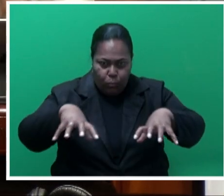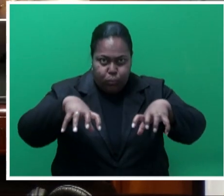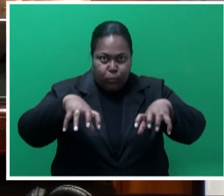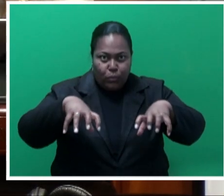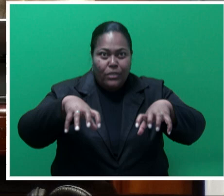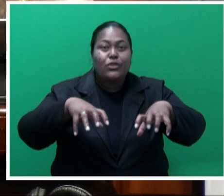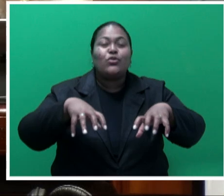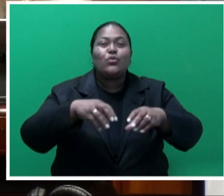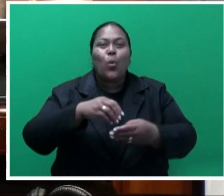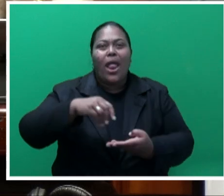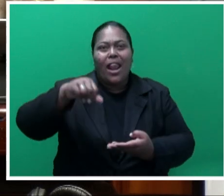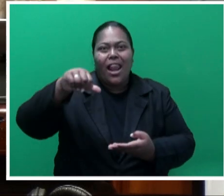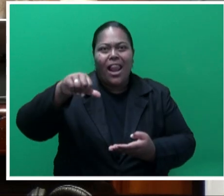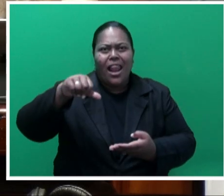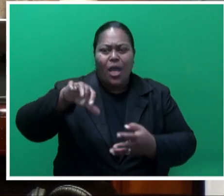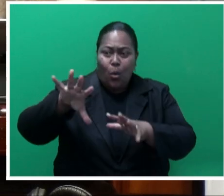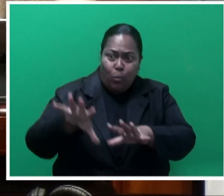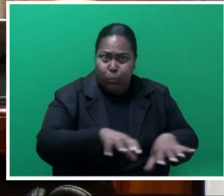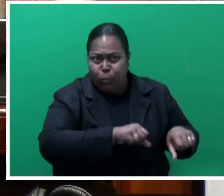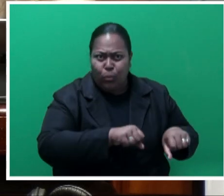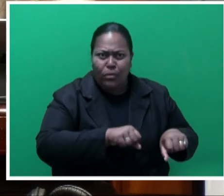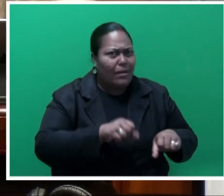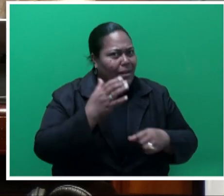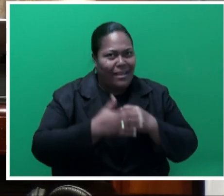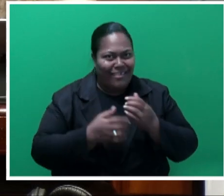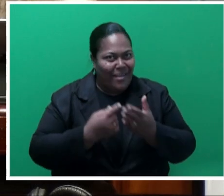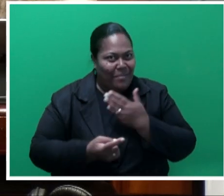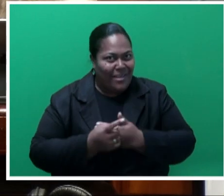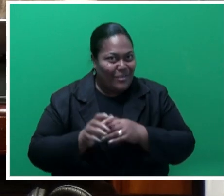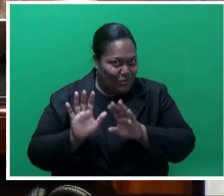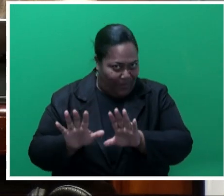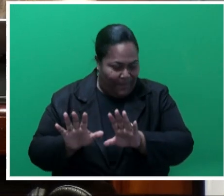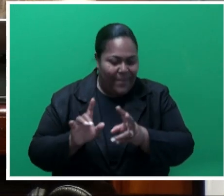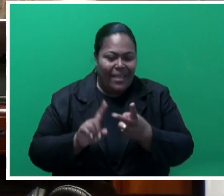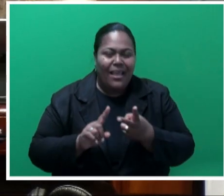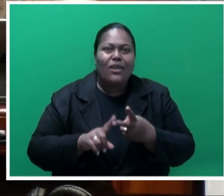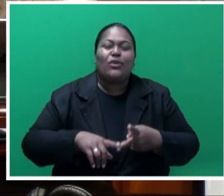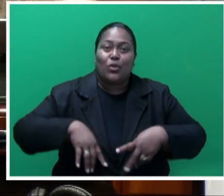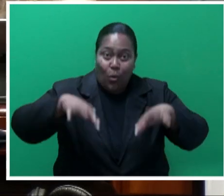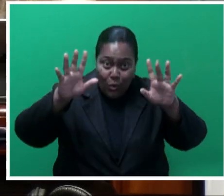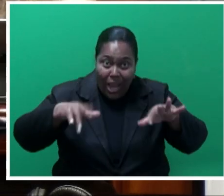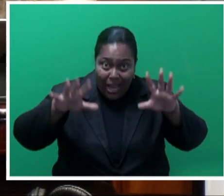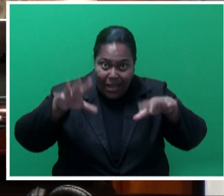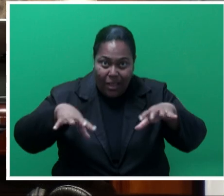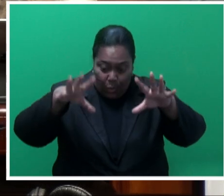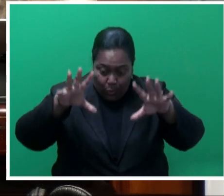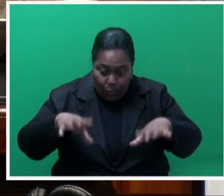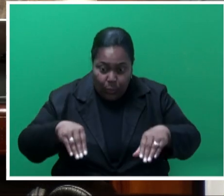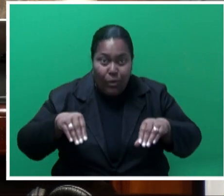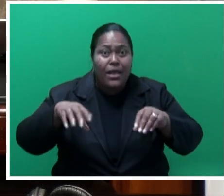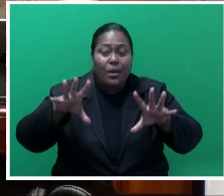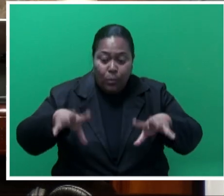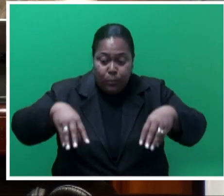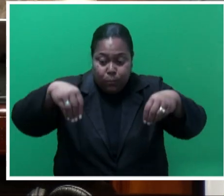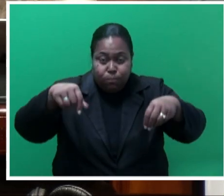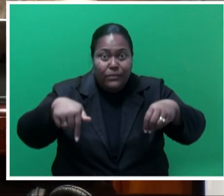Number two, they regulate water flow to mitigate floods and droughts. And thirdly, more